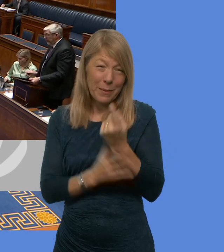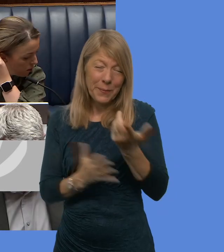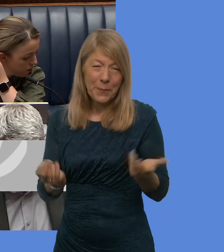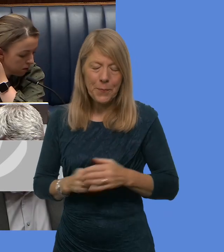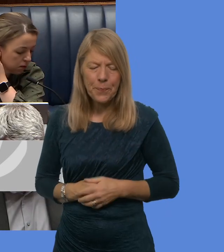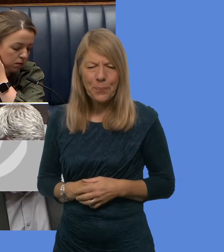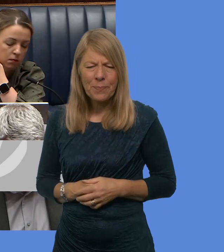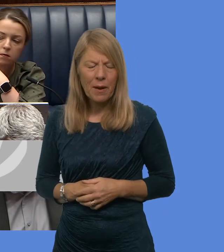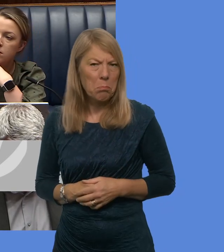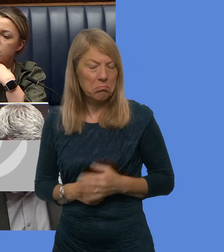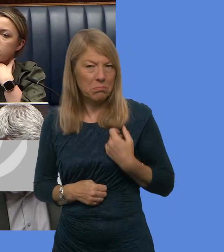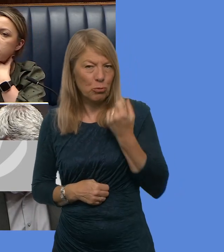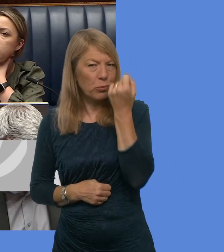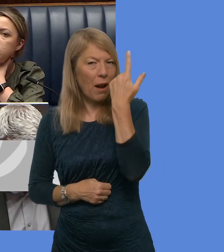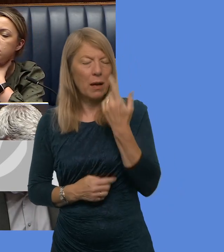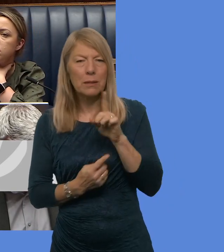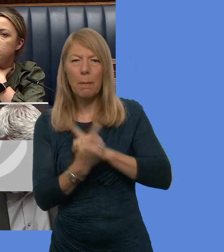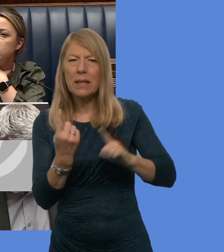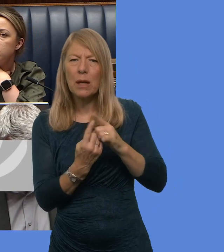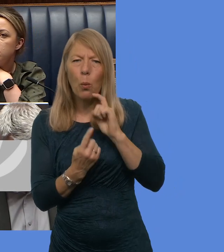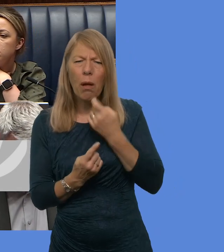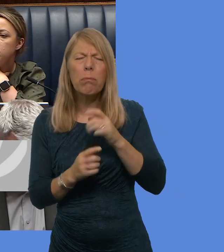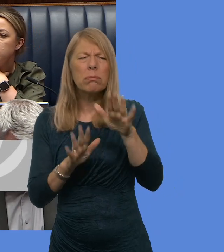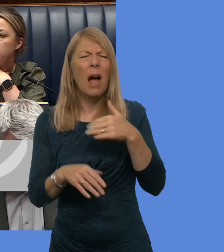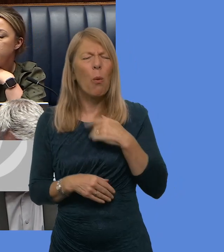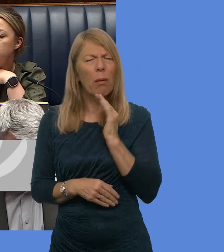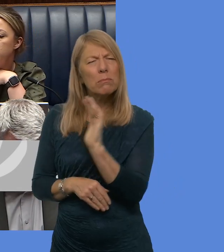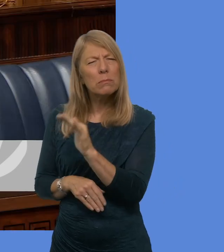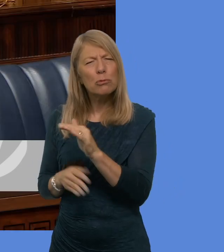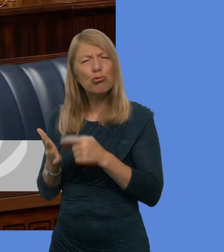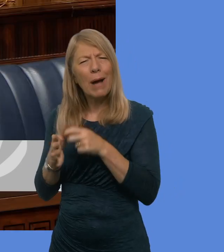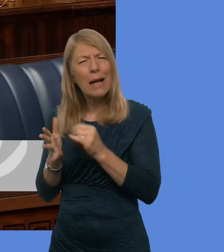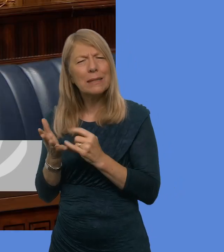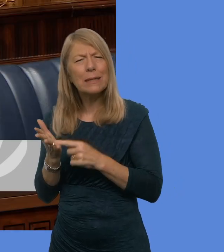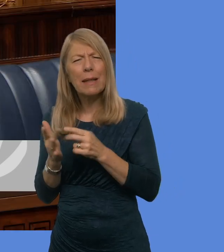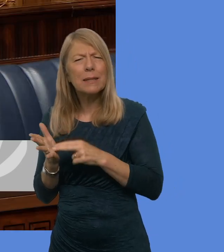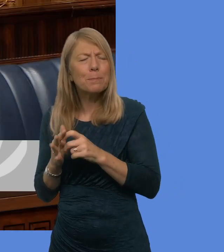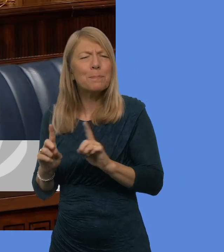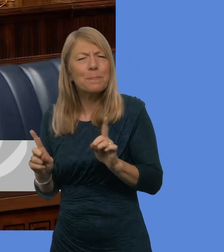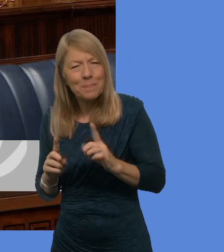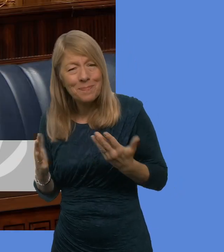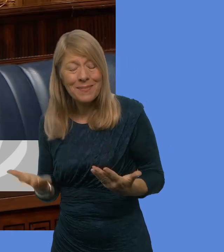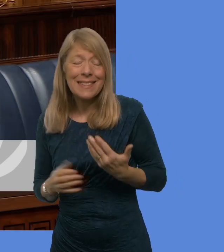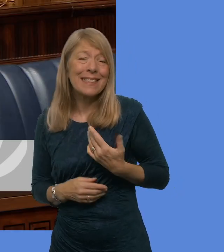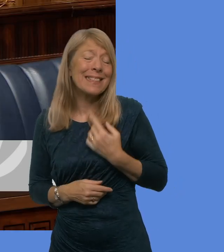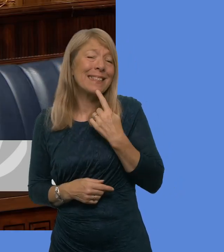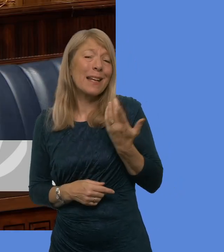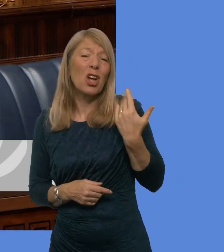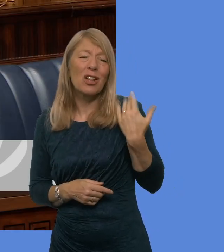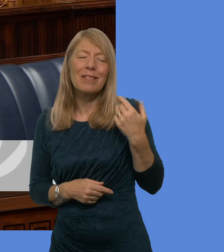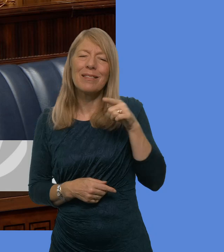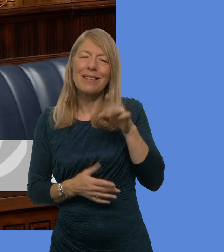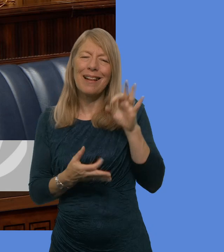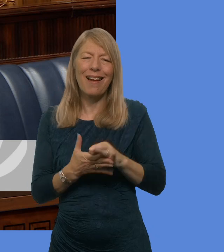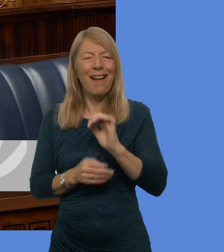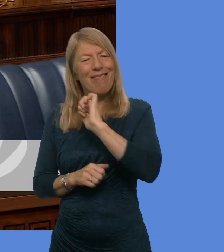the meeting. I'm happy to inquire of TransLink in that regard. But as I said during my opening remarks, this is an operational decision